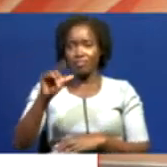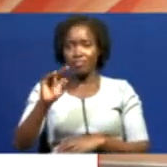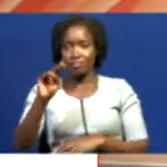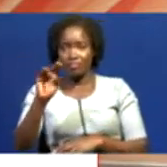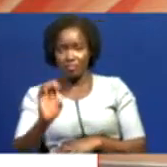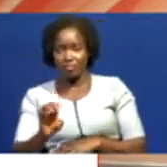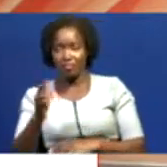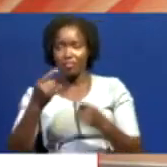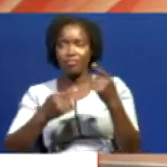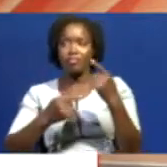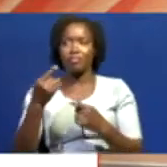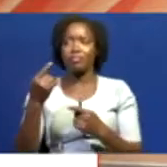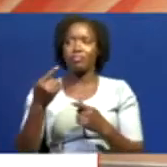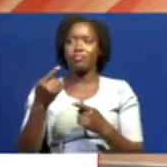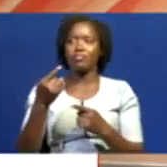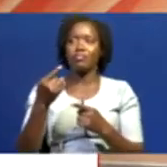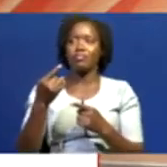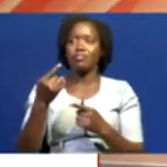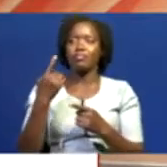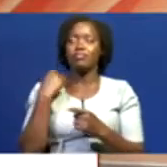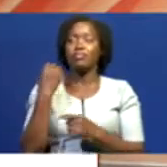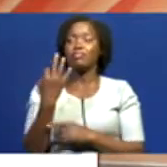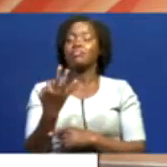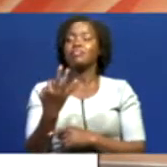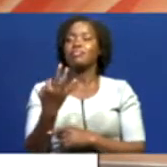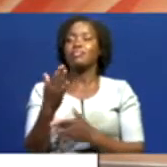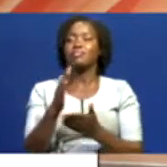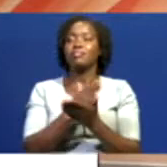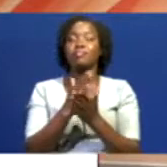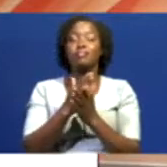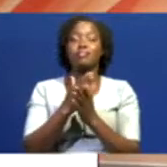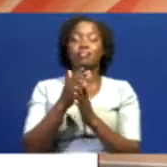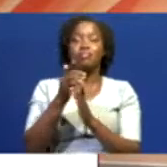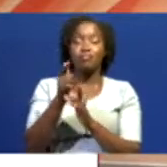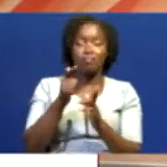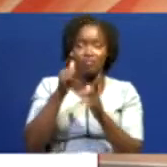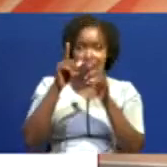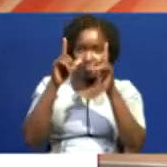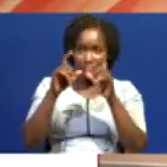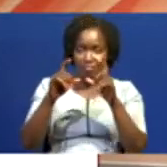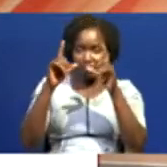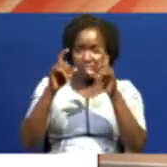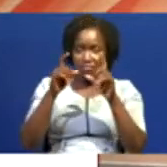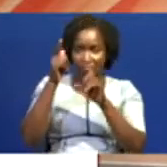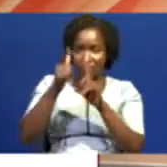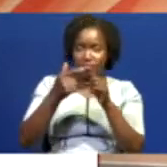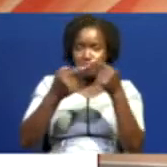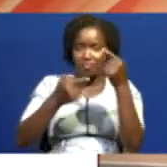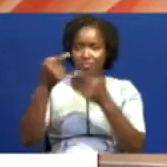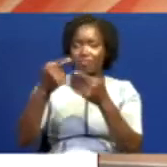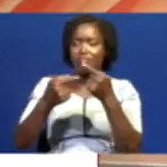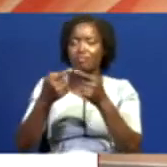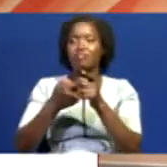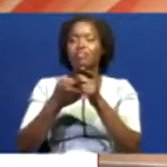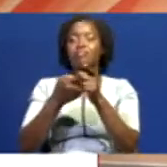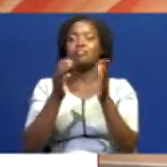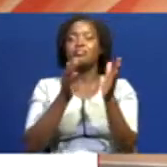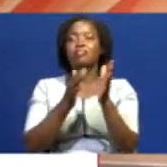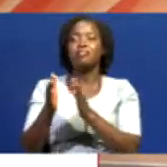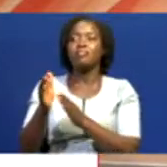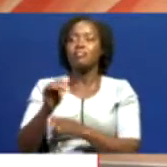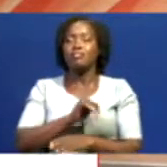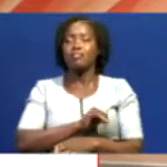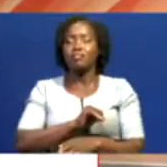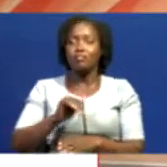won, took third place in the shared feature and photography video contest awards organized by the